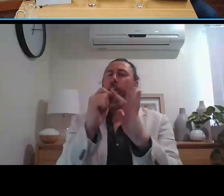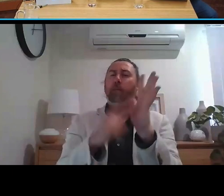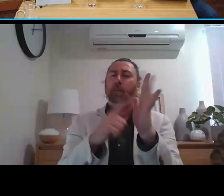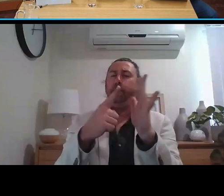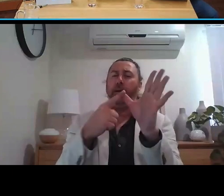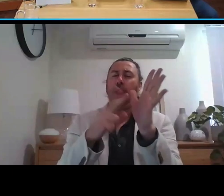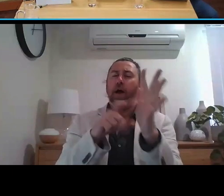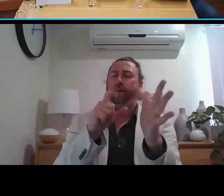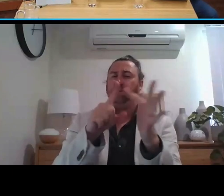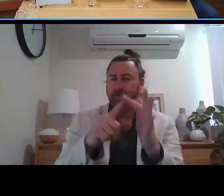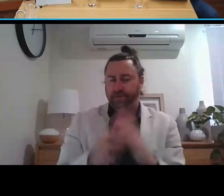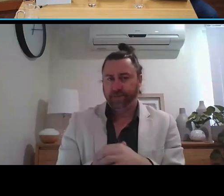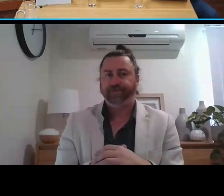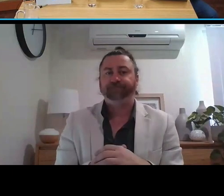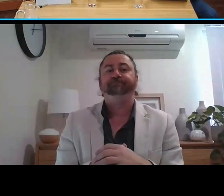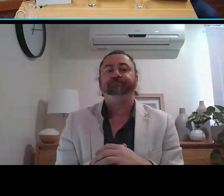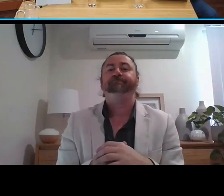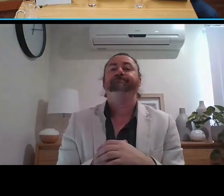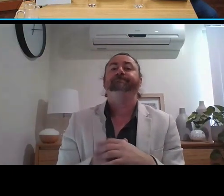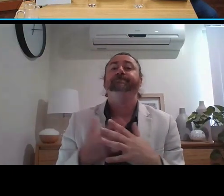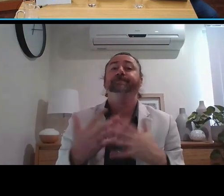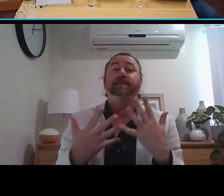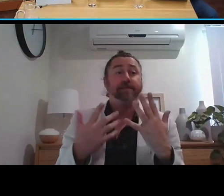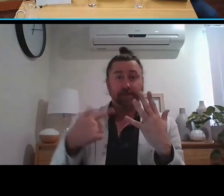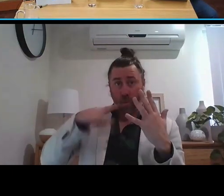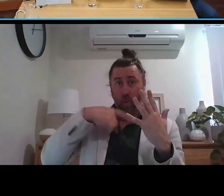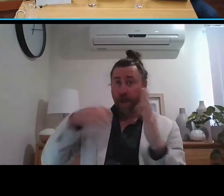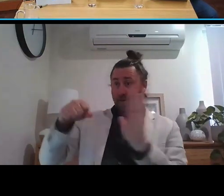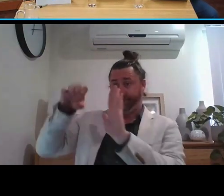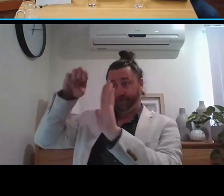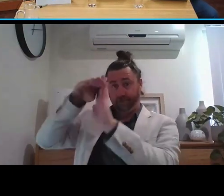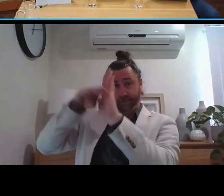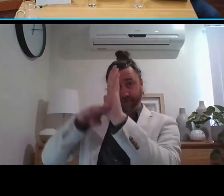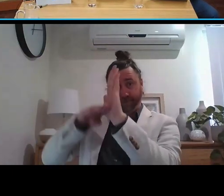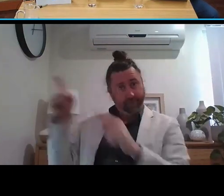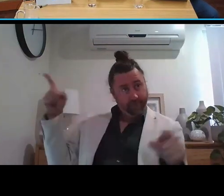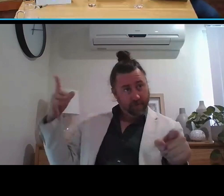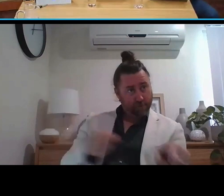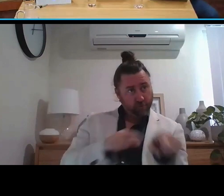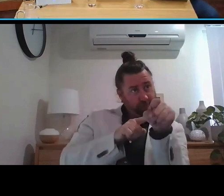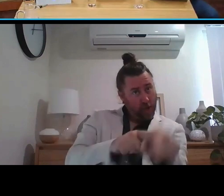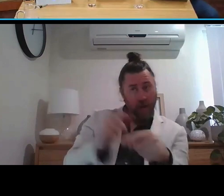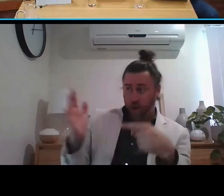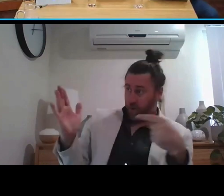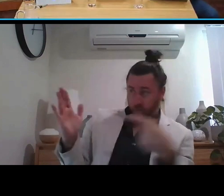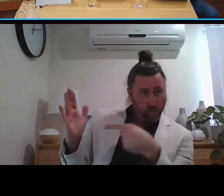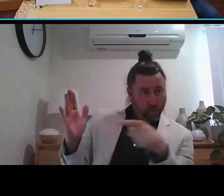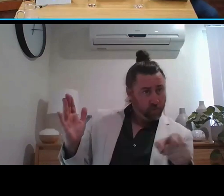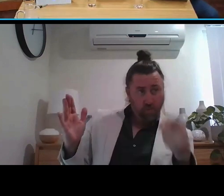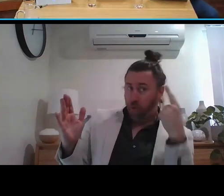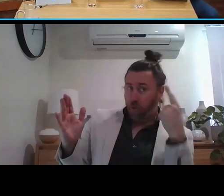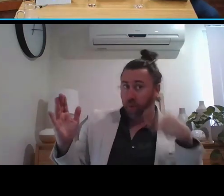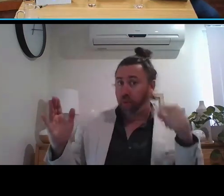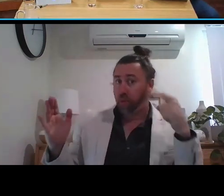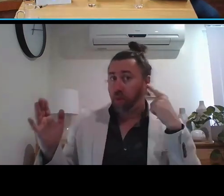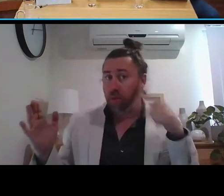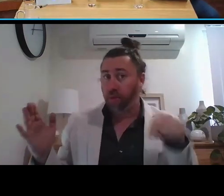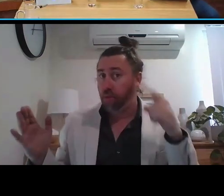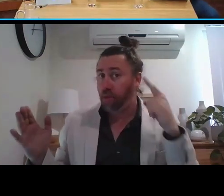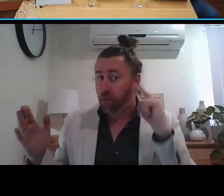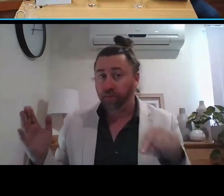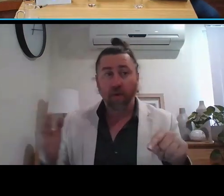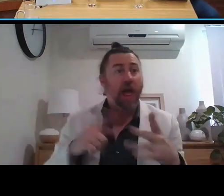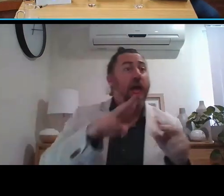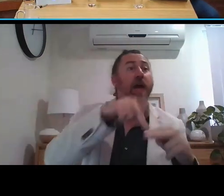So decisions of non-compliance by the Aged Care Quality and Safety Commission informs the compliance rating. And as such, no reporting